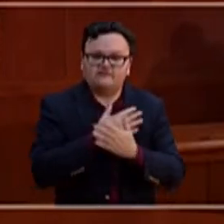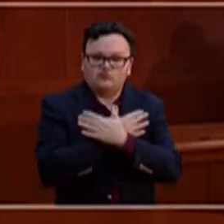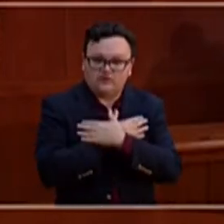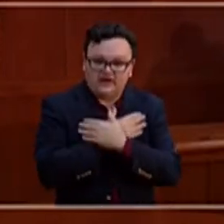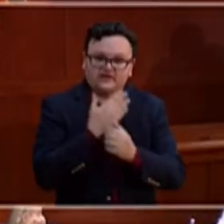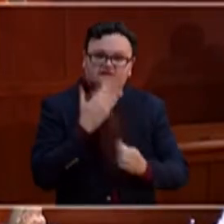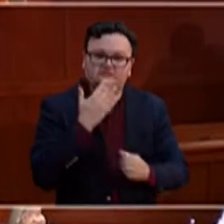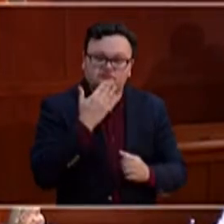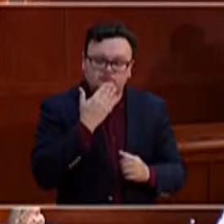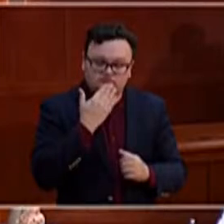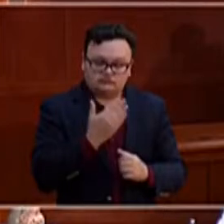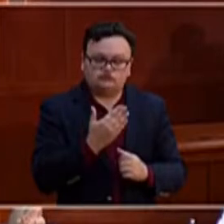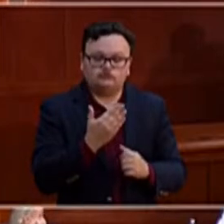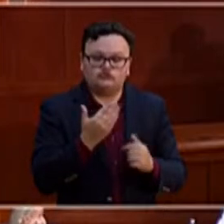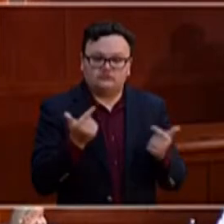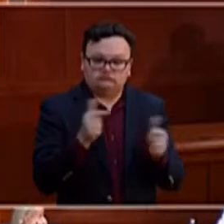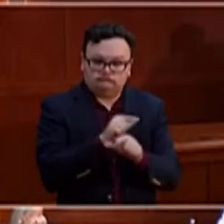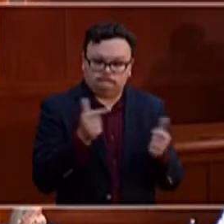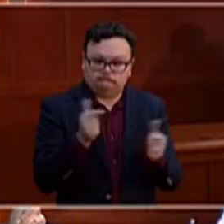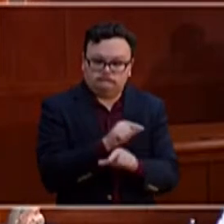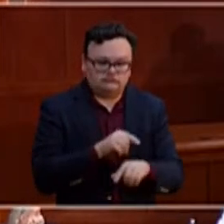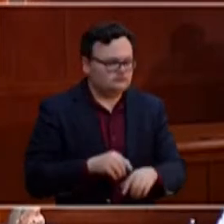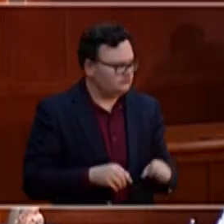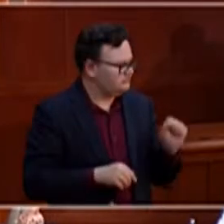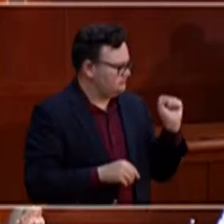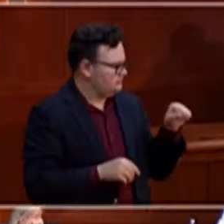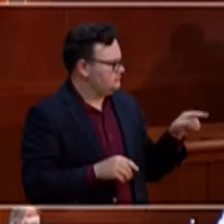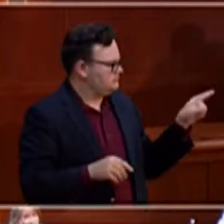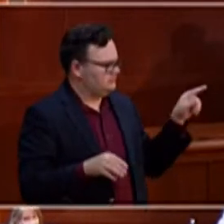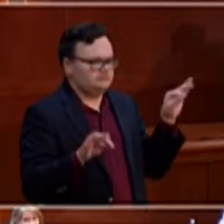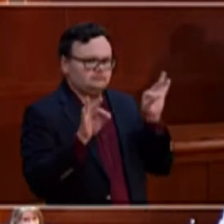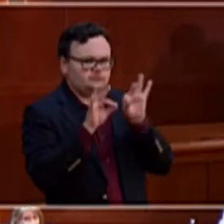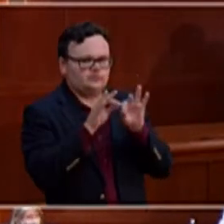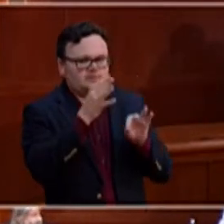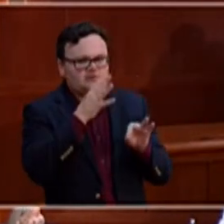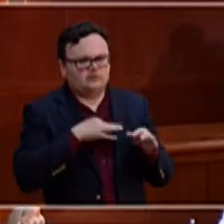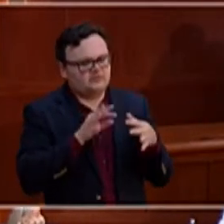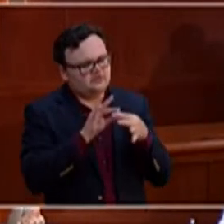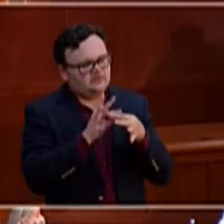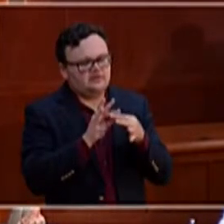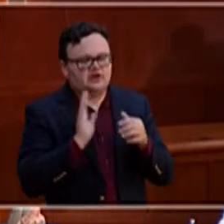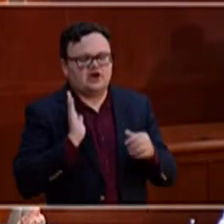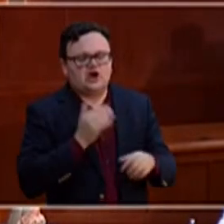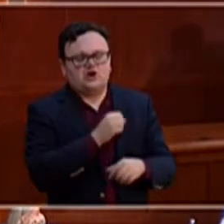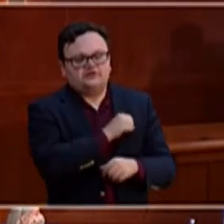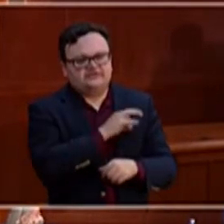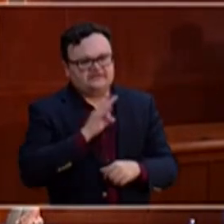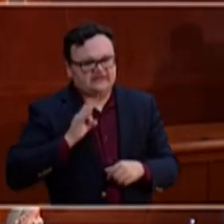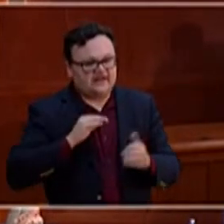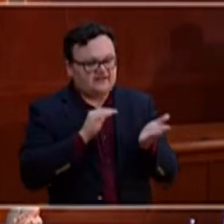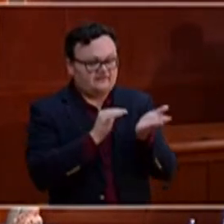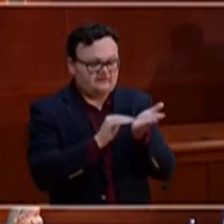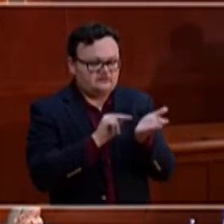think you're exactly right. It's rested staff. We have staff that are very tired, and